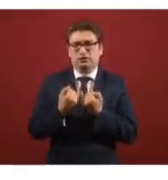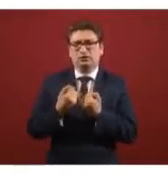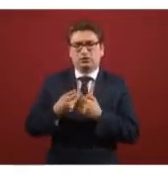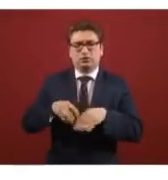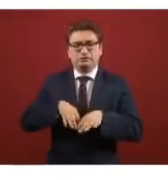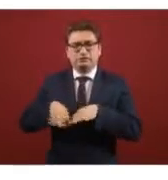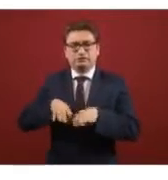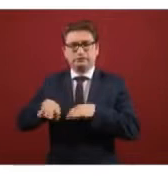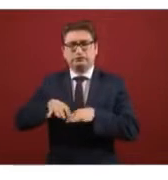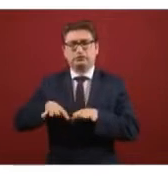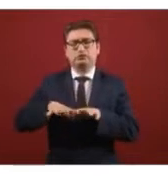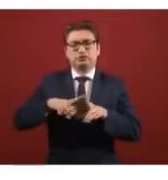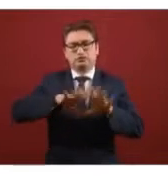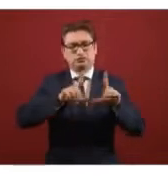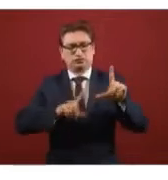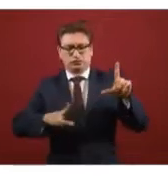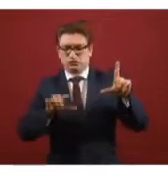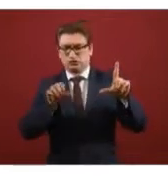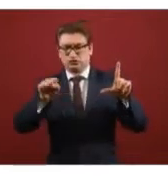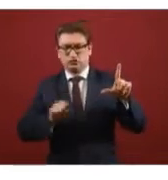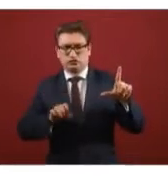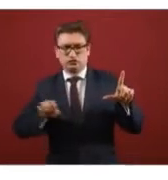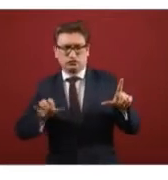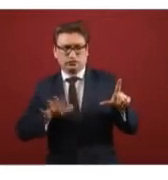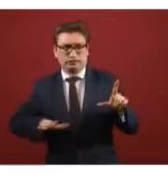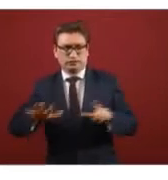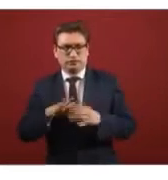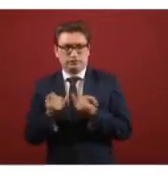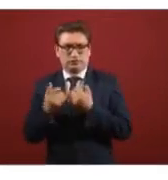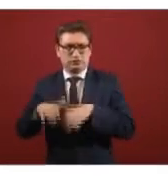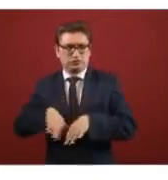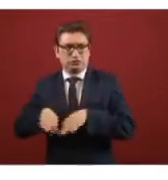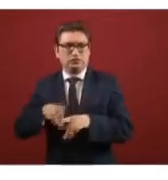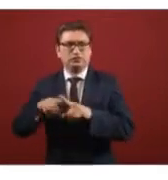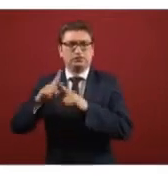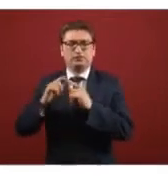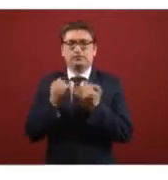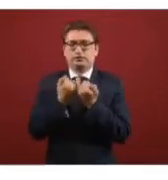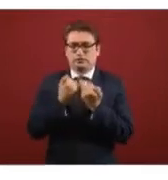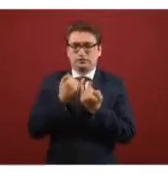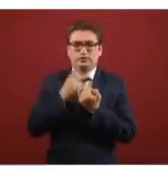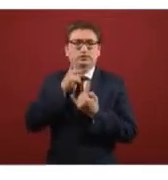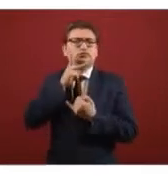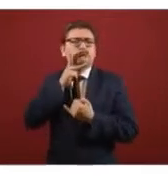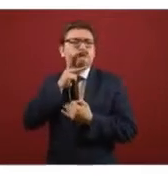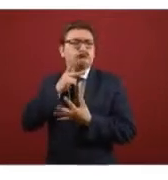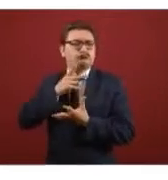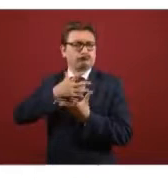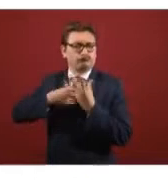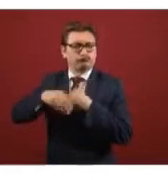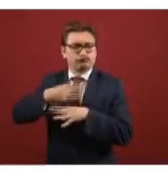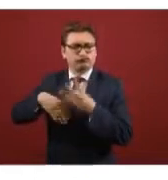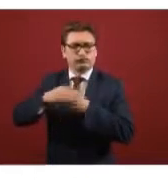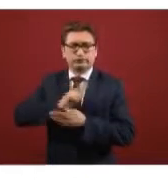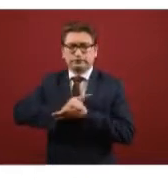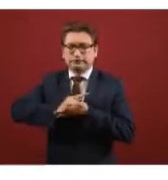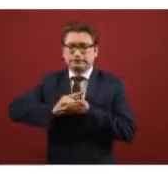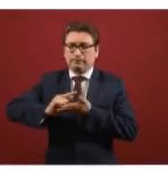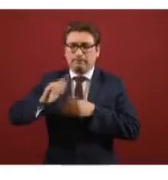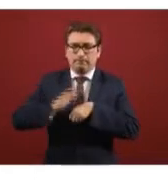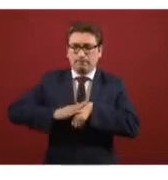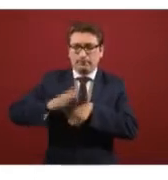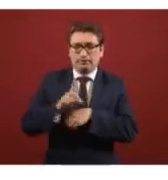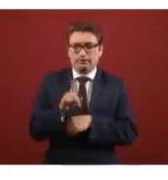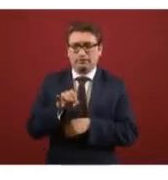México. We will Vamos a increase contar con the combustibles southeast limpios, economy, más limpios al producir gasolina and will y diésel create